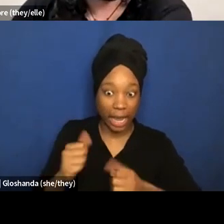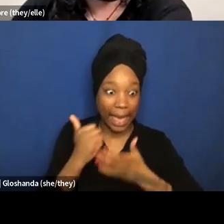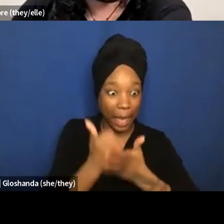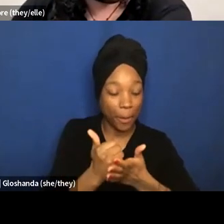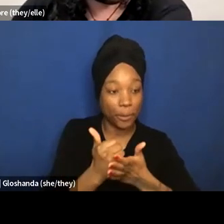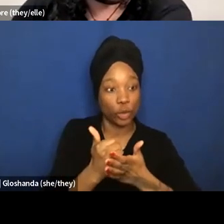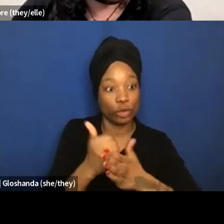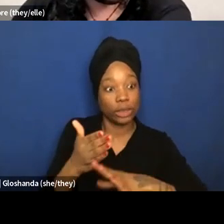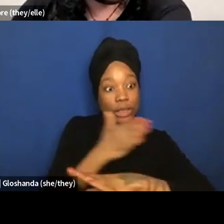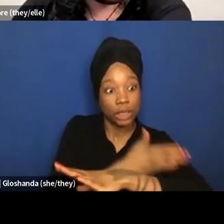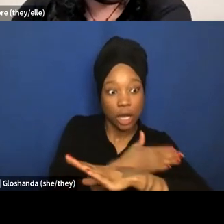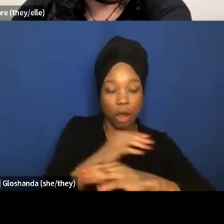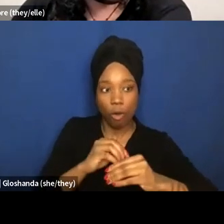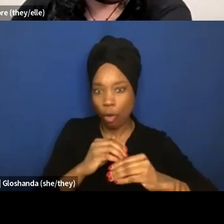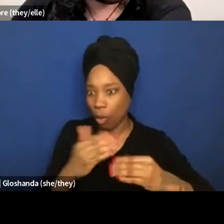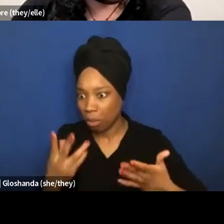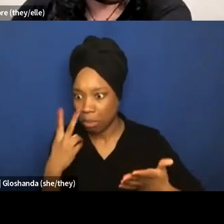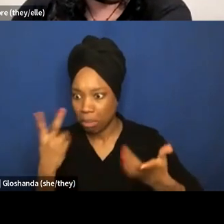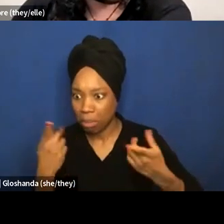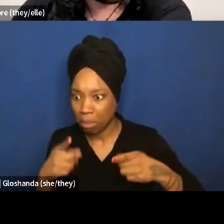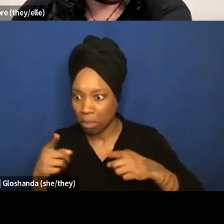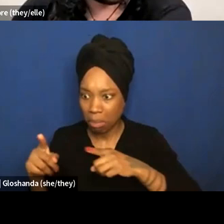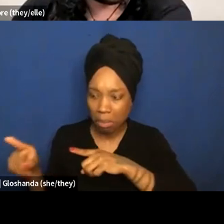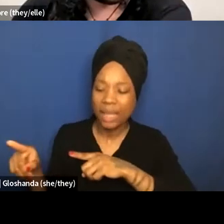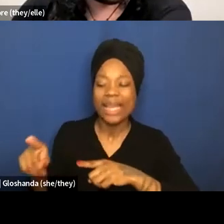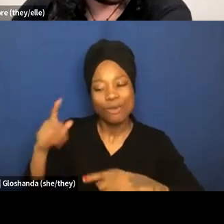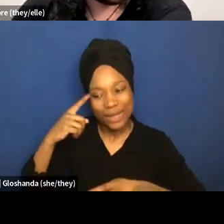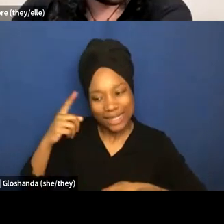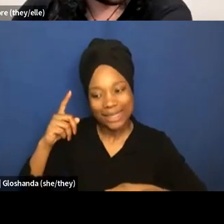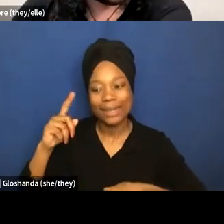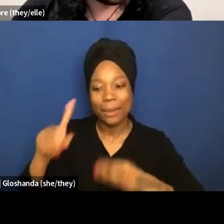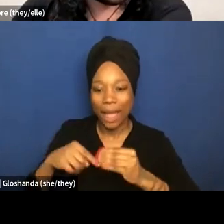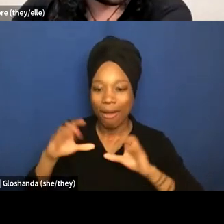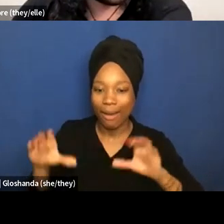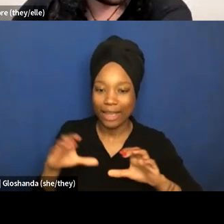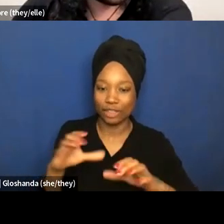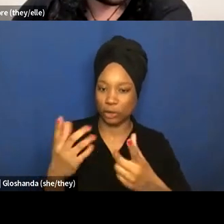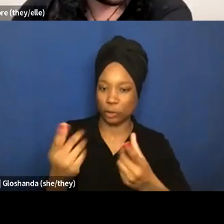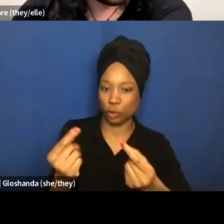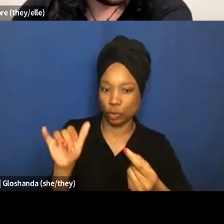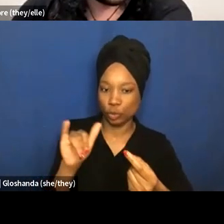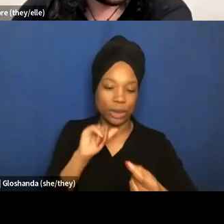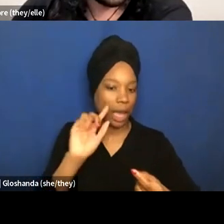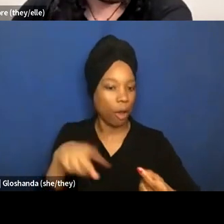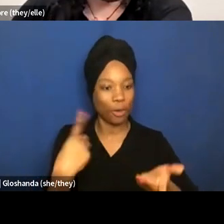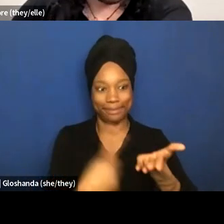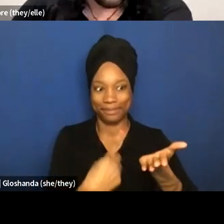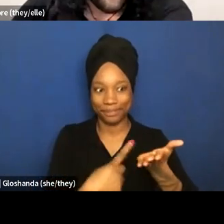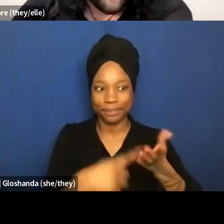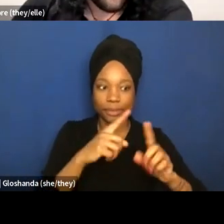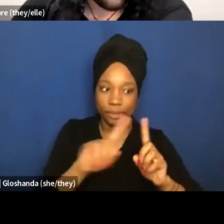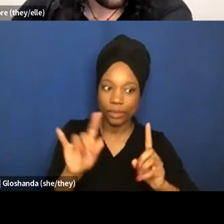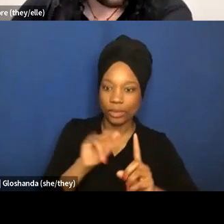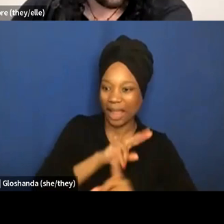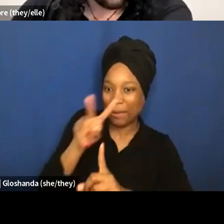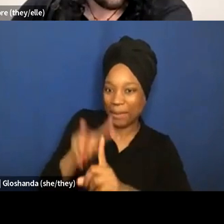diagonally. And let's think about some action steps. So let's not just talk, but let's see how we can move these thoughts into the material